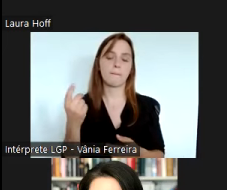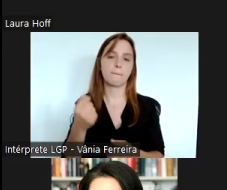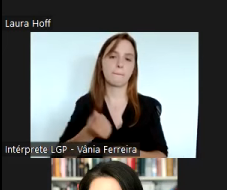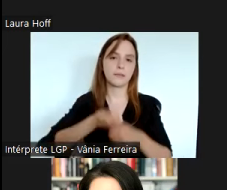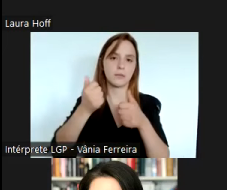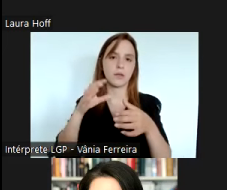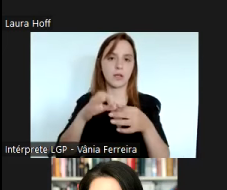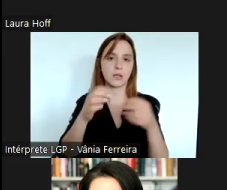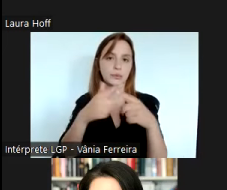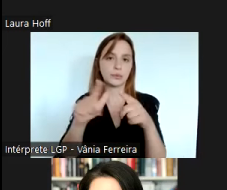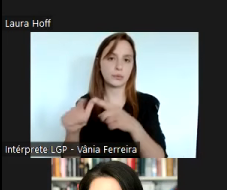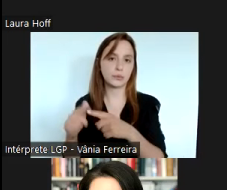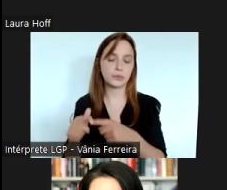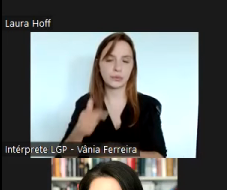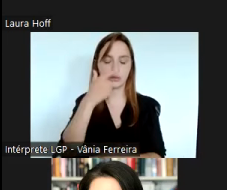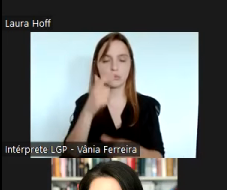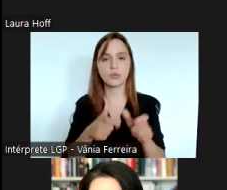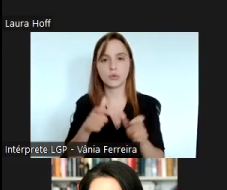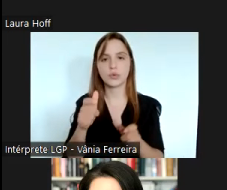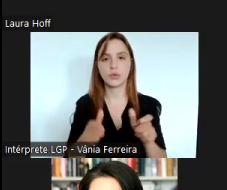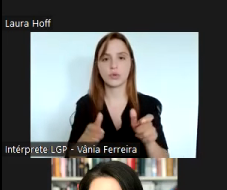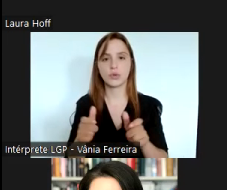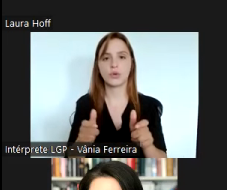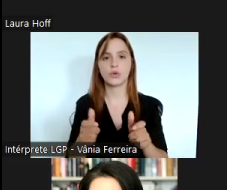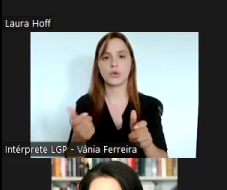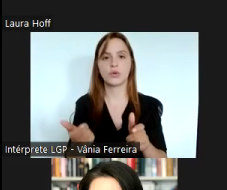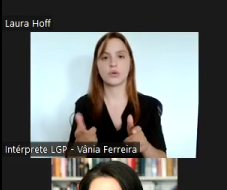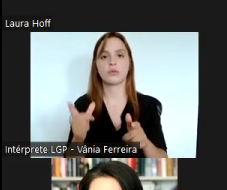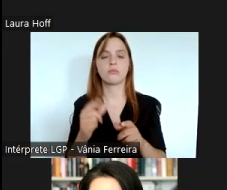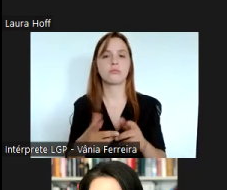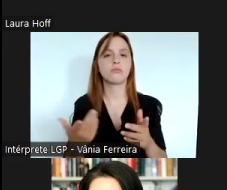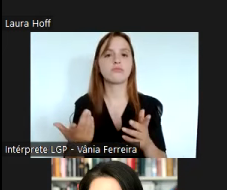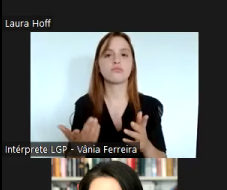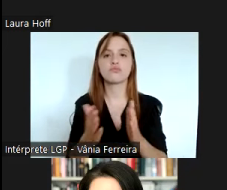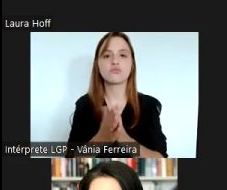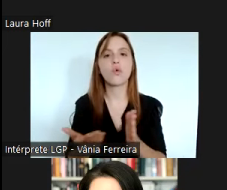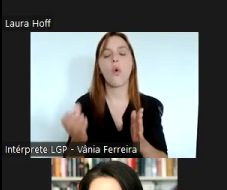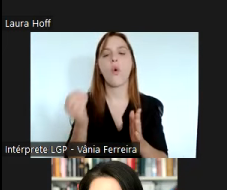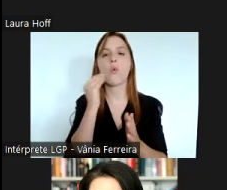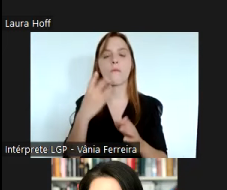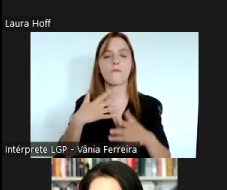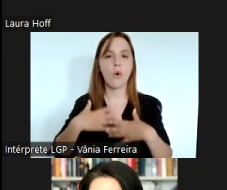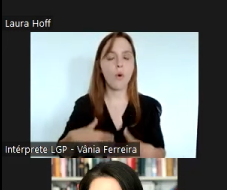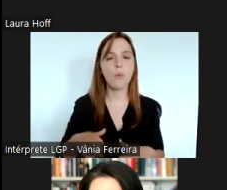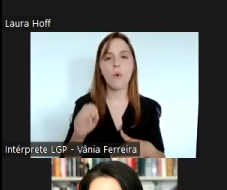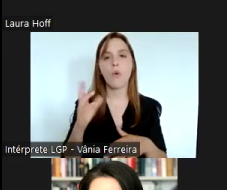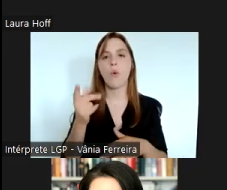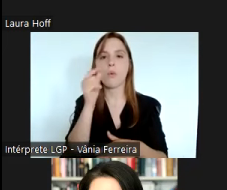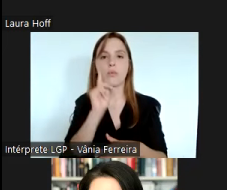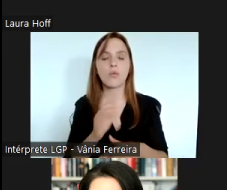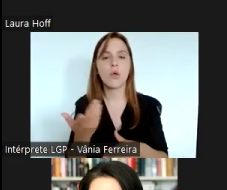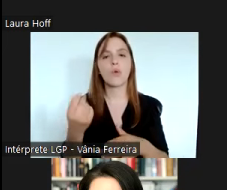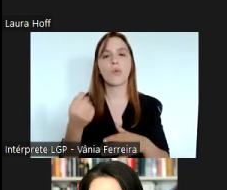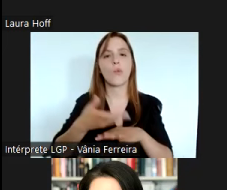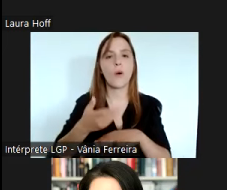of people and their religion, the way they dress, their sexuality, the different nationalities, and